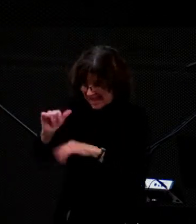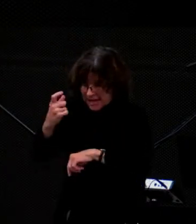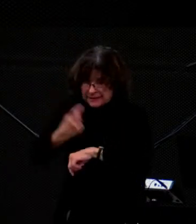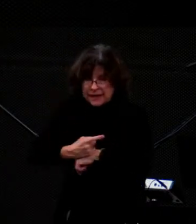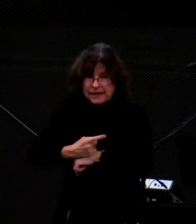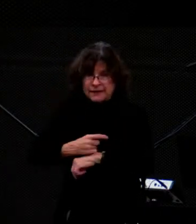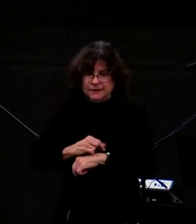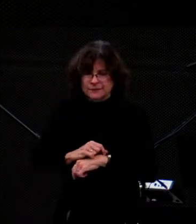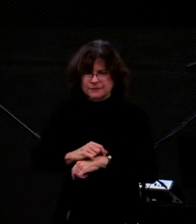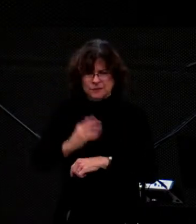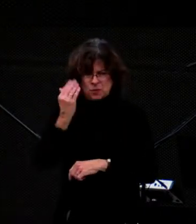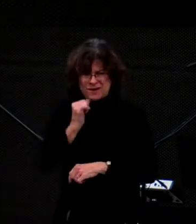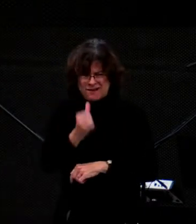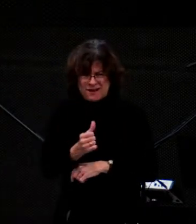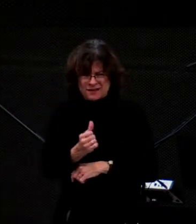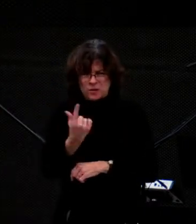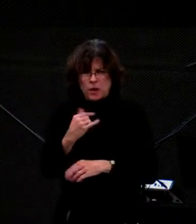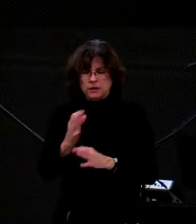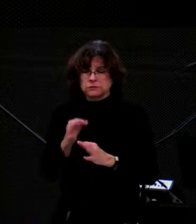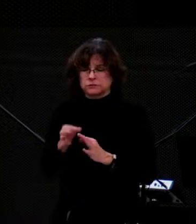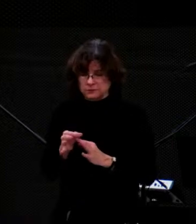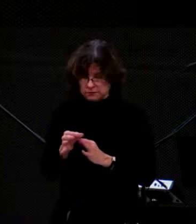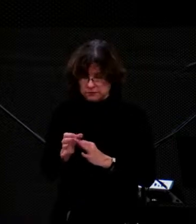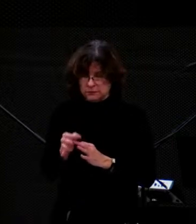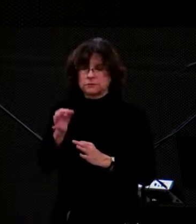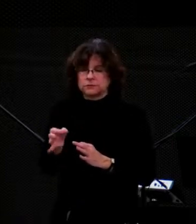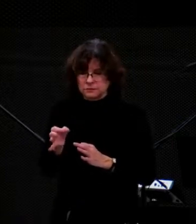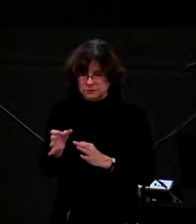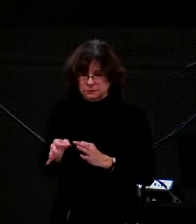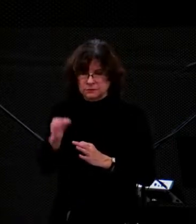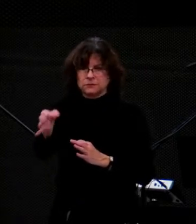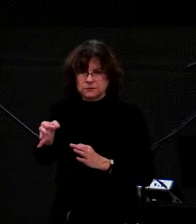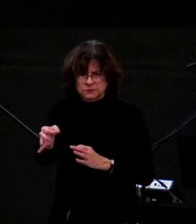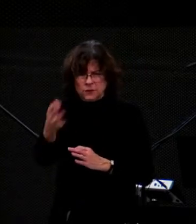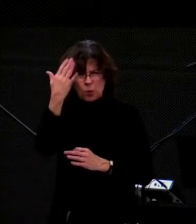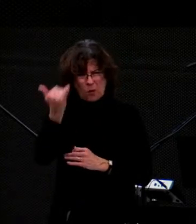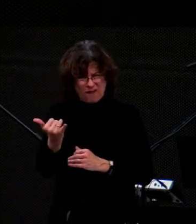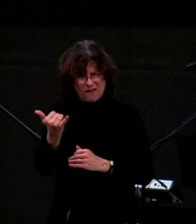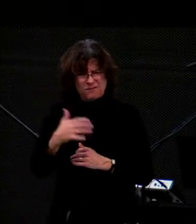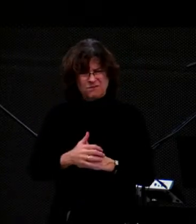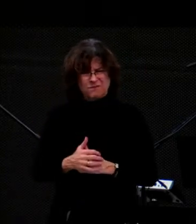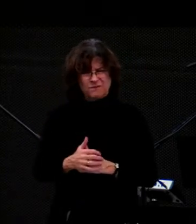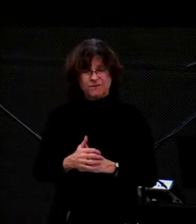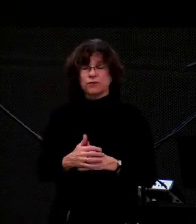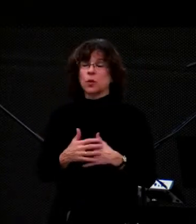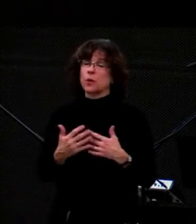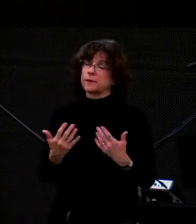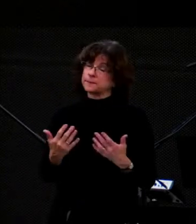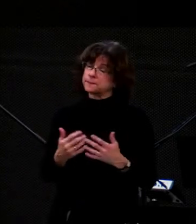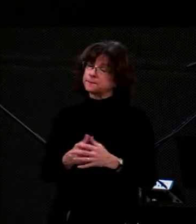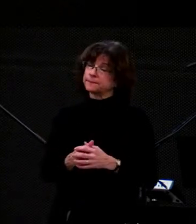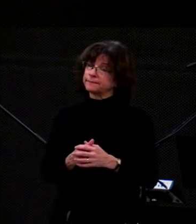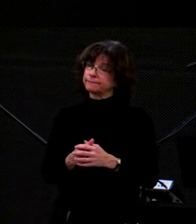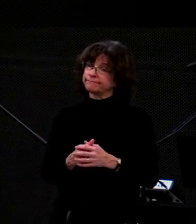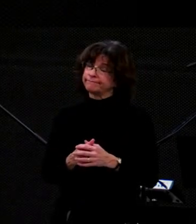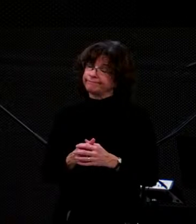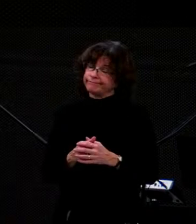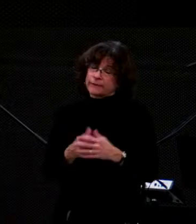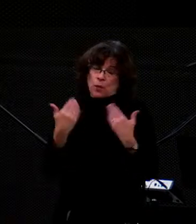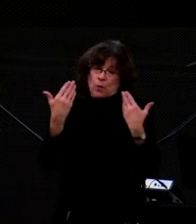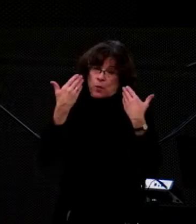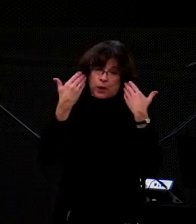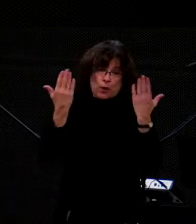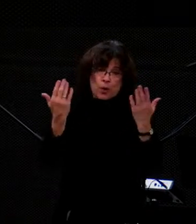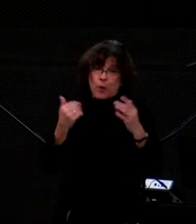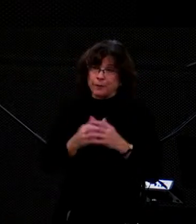your life and to save the life of the people? Why the elaborate banquet and then the second banquet? Well, we're not told.